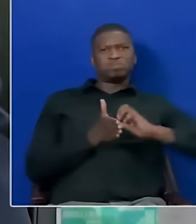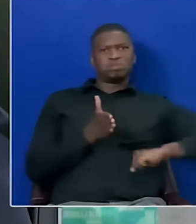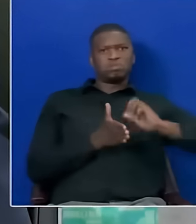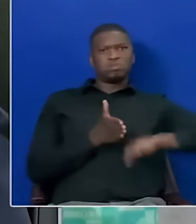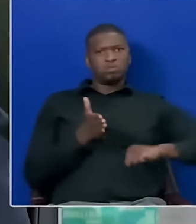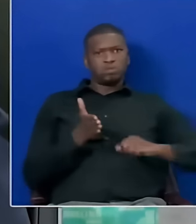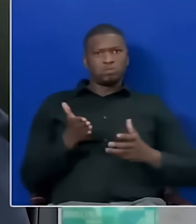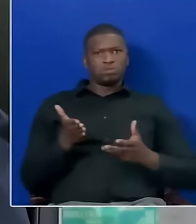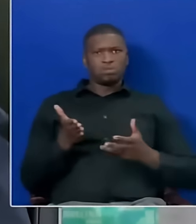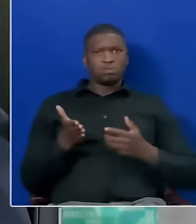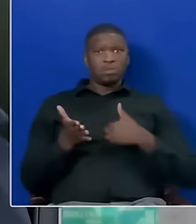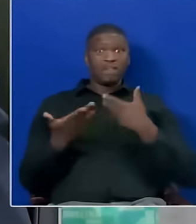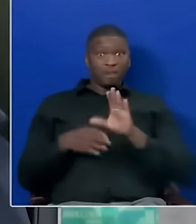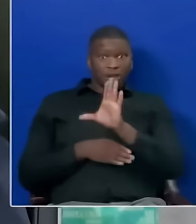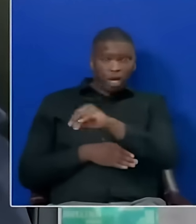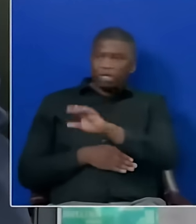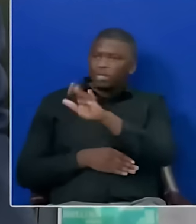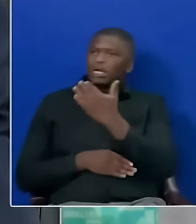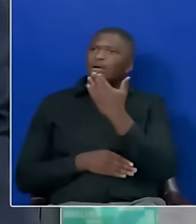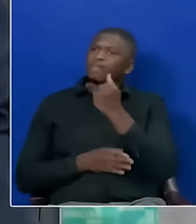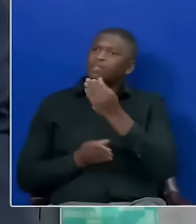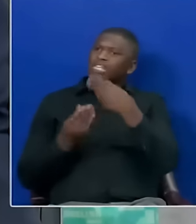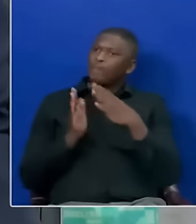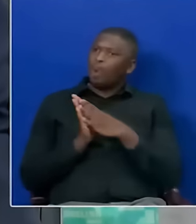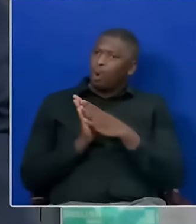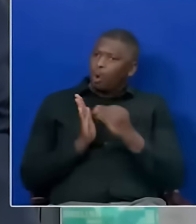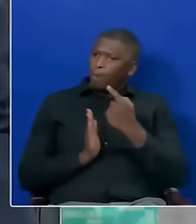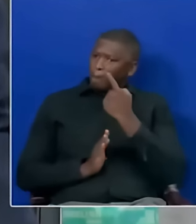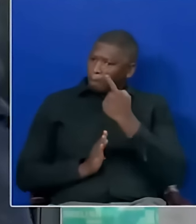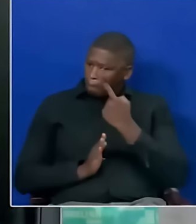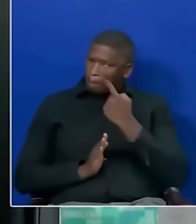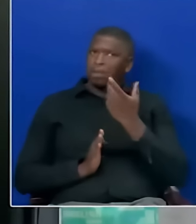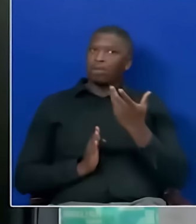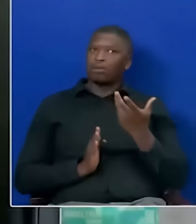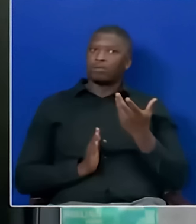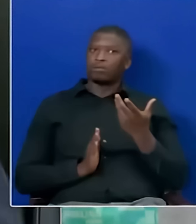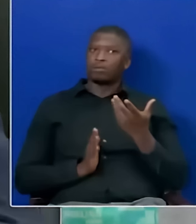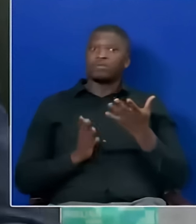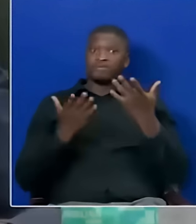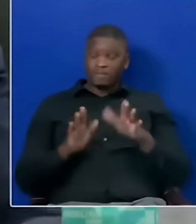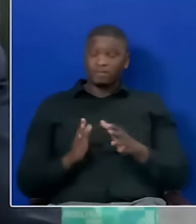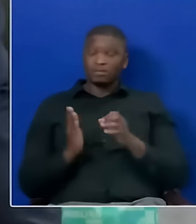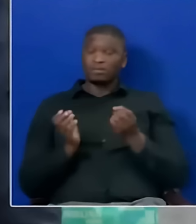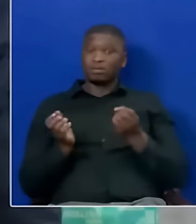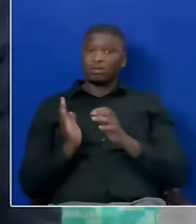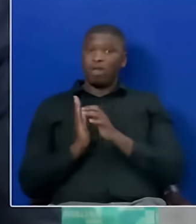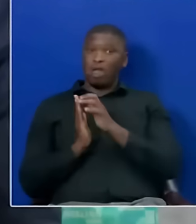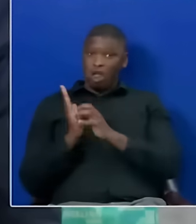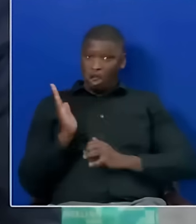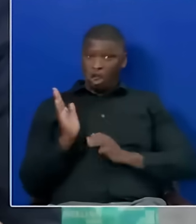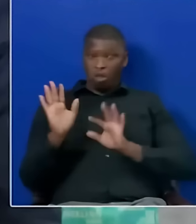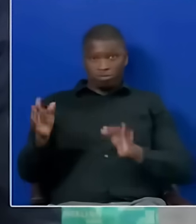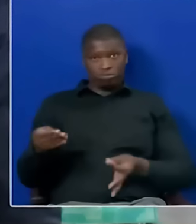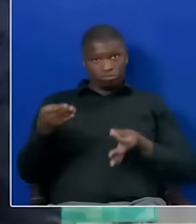copy of that statement. Upon perusing the statement, which is